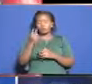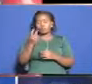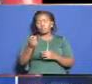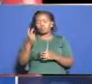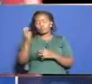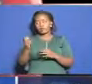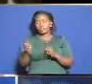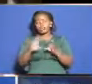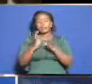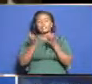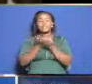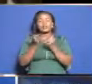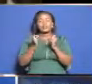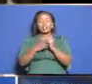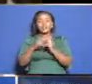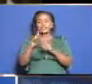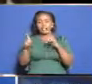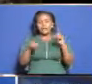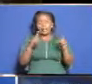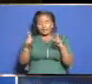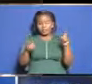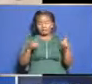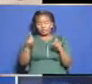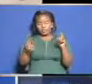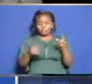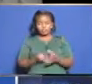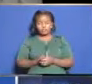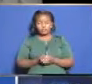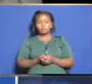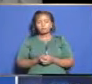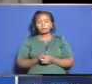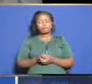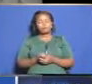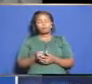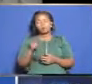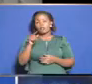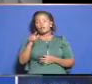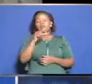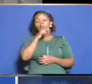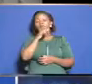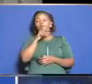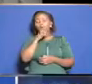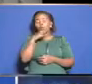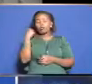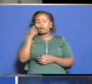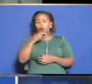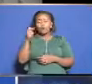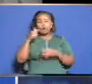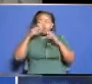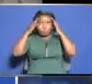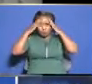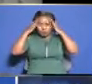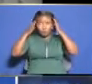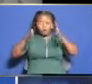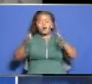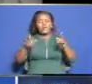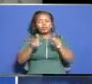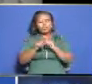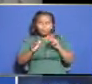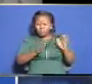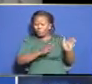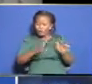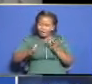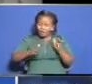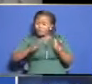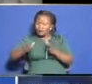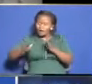Kenya Certificate of Primary Education examinations. It's a boy who was looking alikuwa na matarajio kwa maisha yake. He